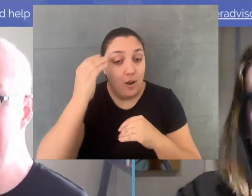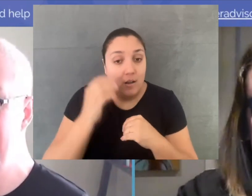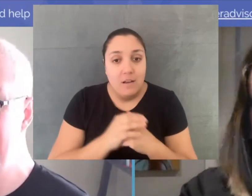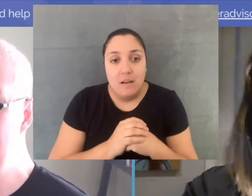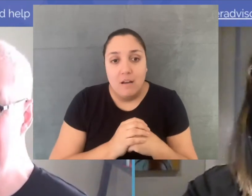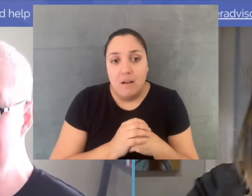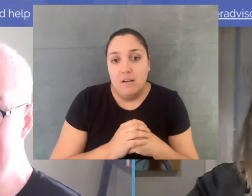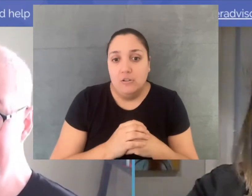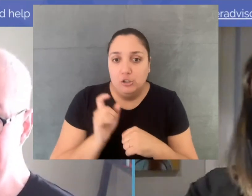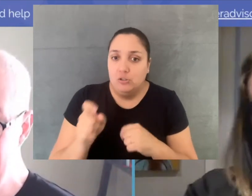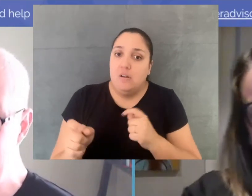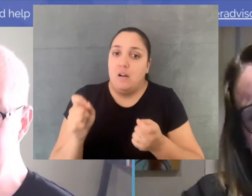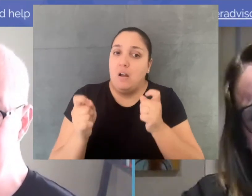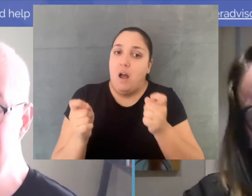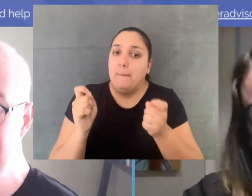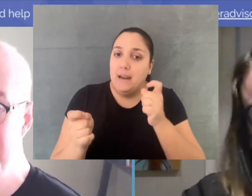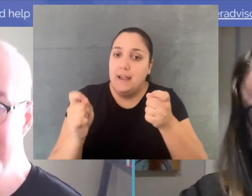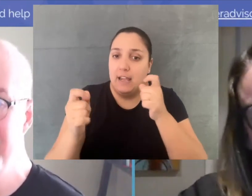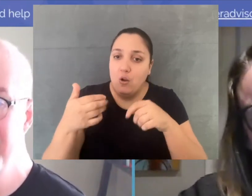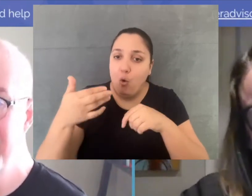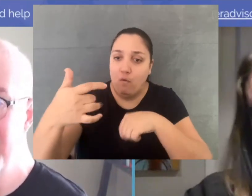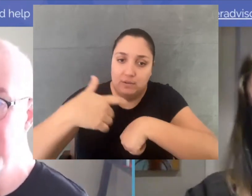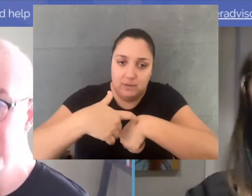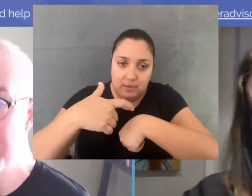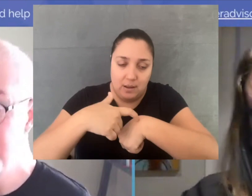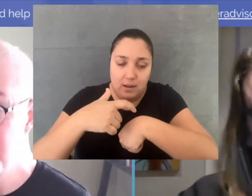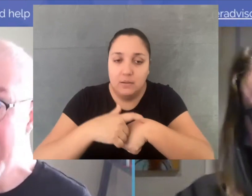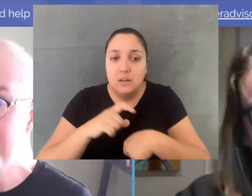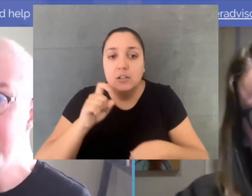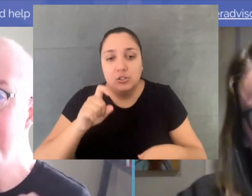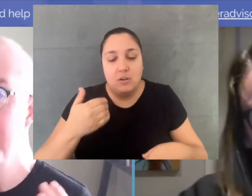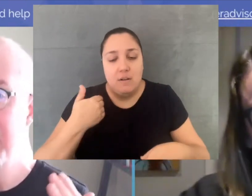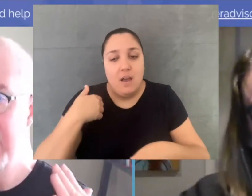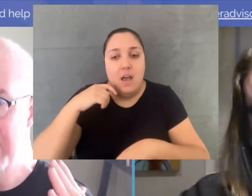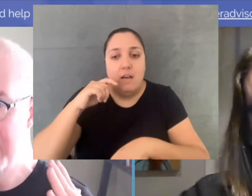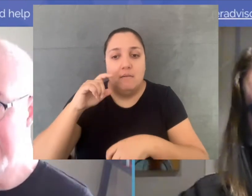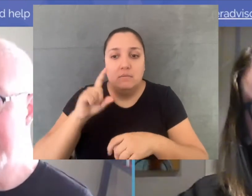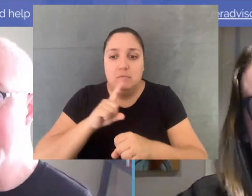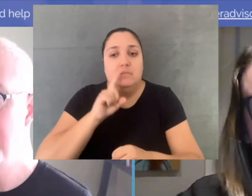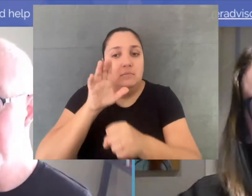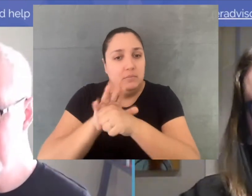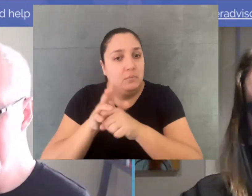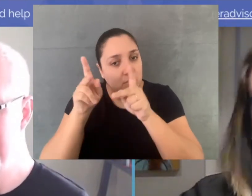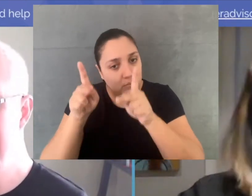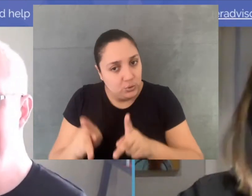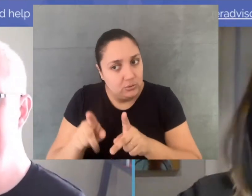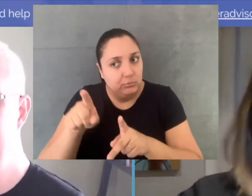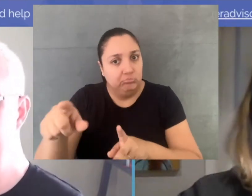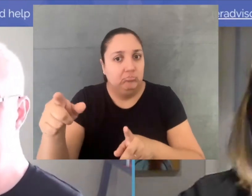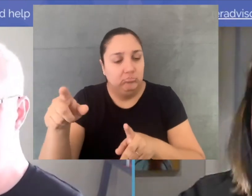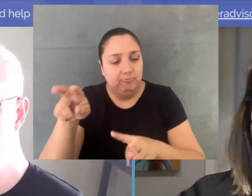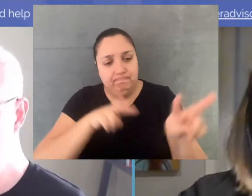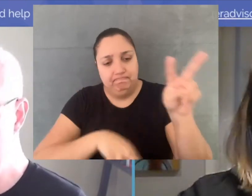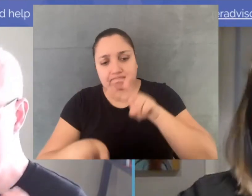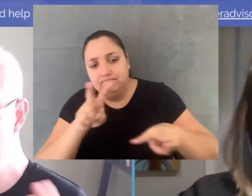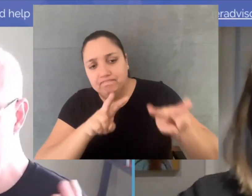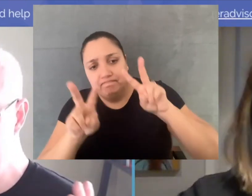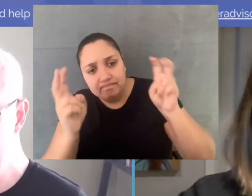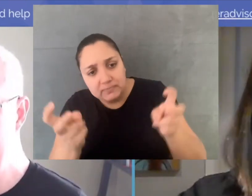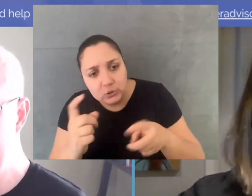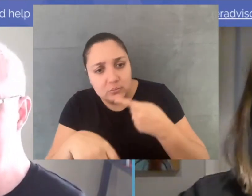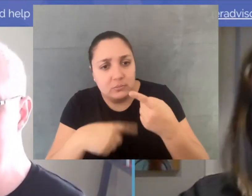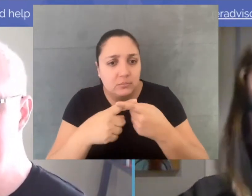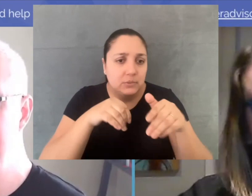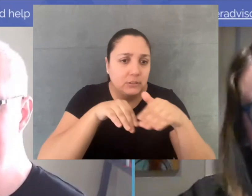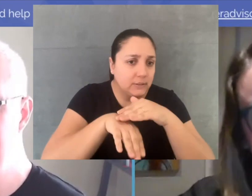of and be able to accommodate over time. And so having a dedicated person who is